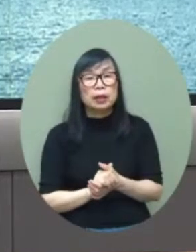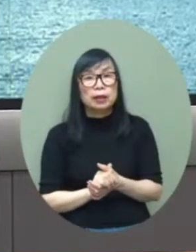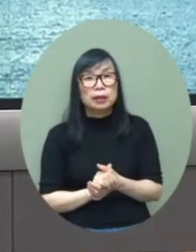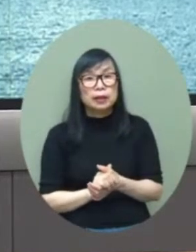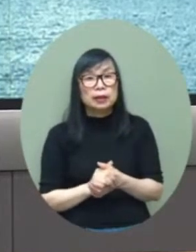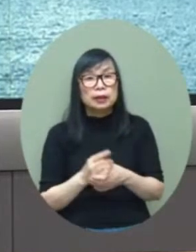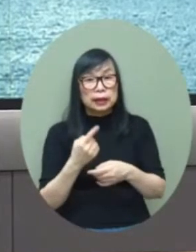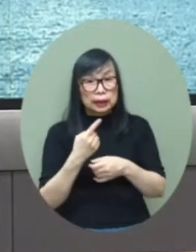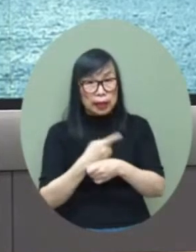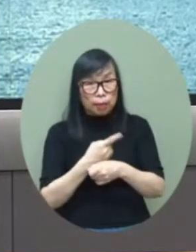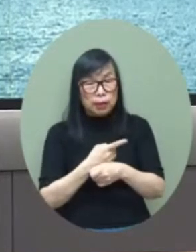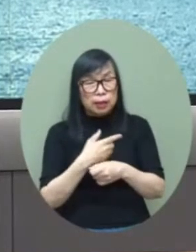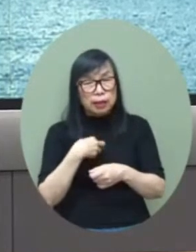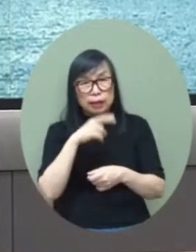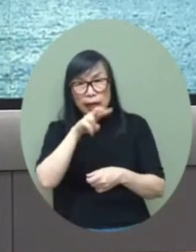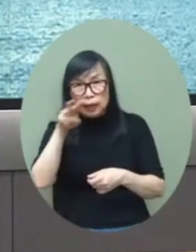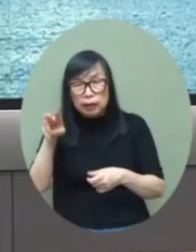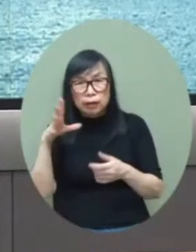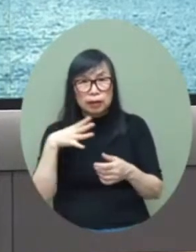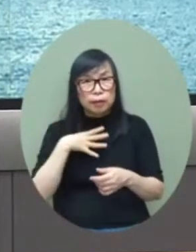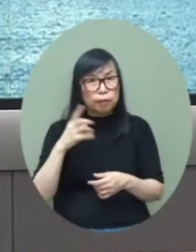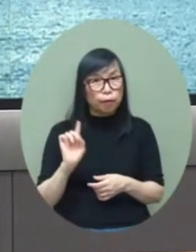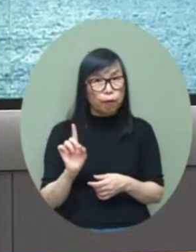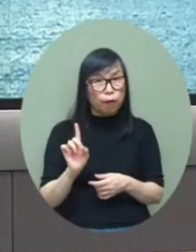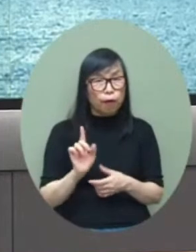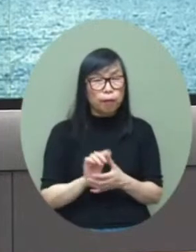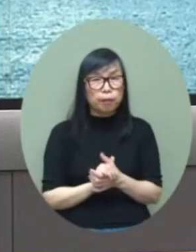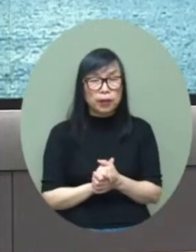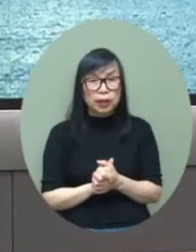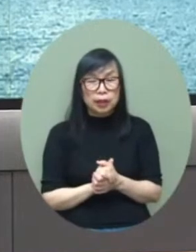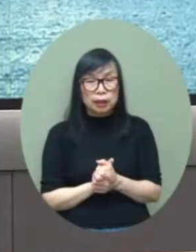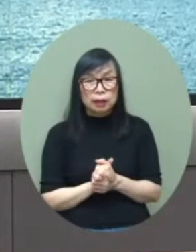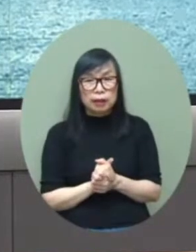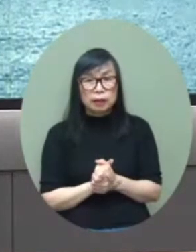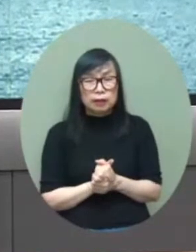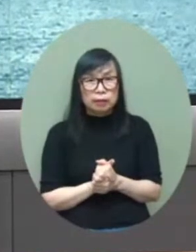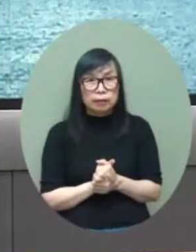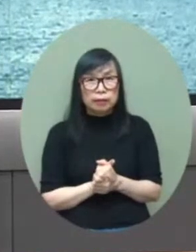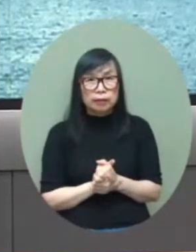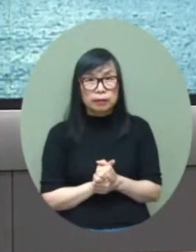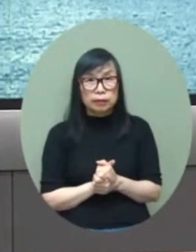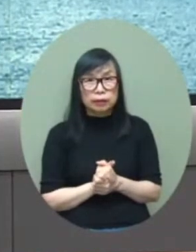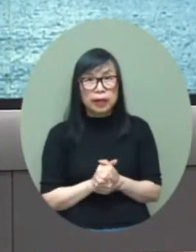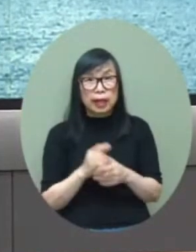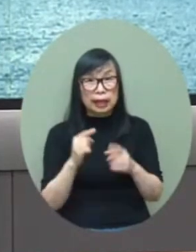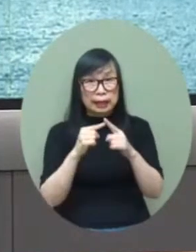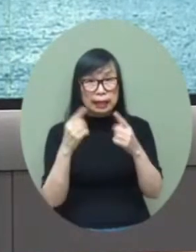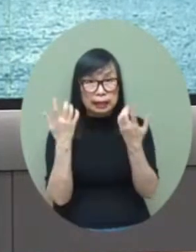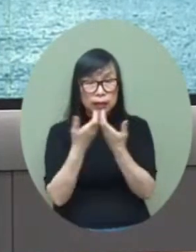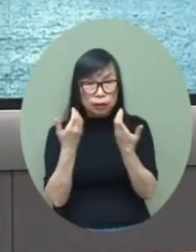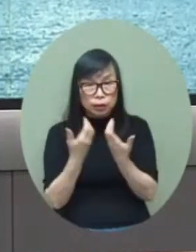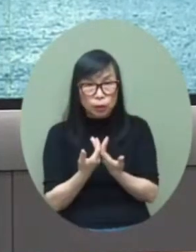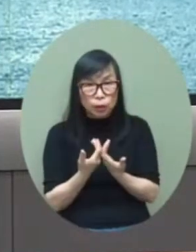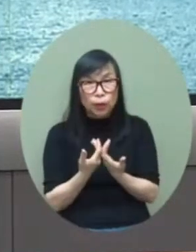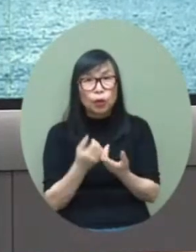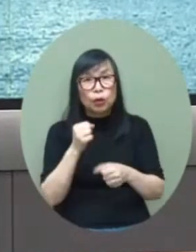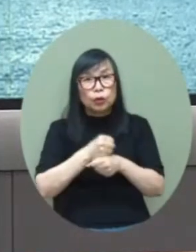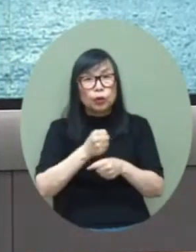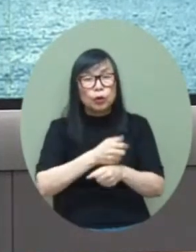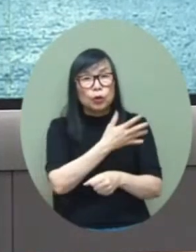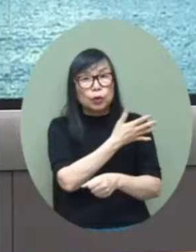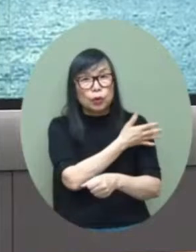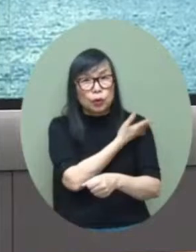of transmission inside the hospital. We are monitoring the situation at the present moment. In terms